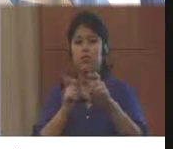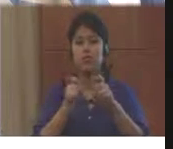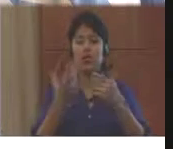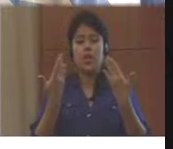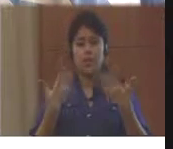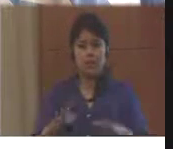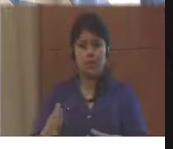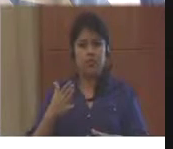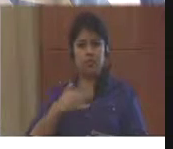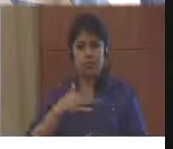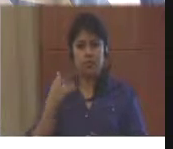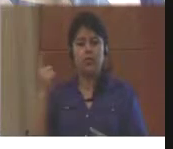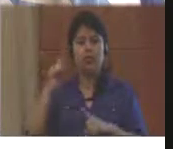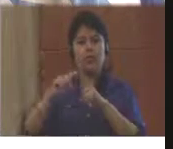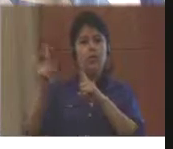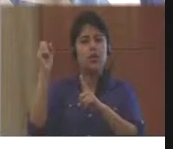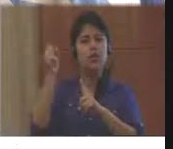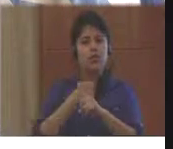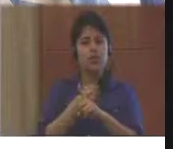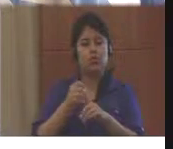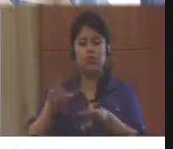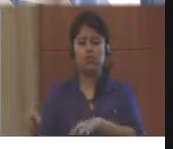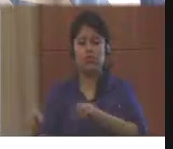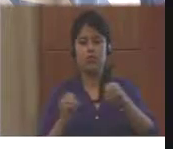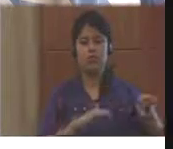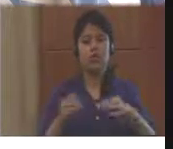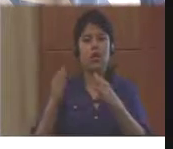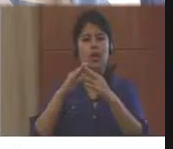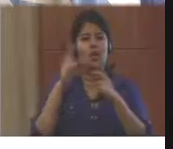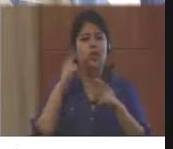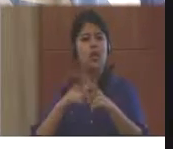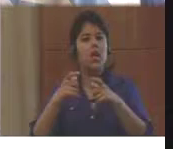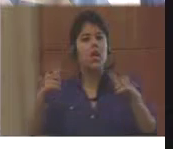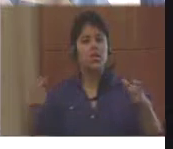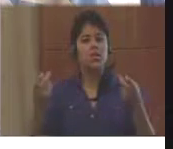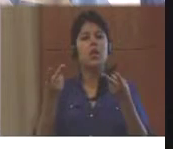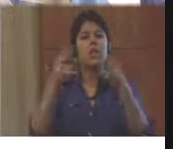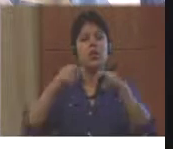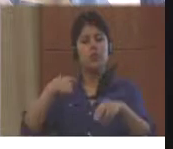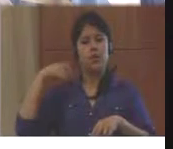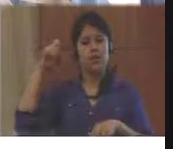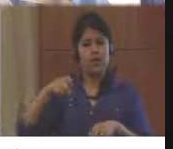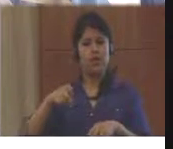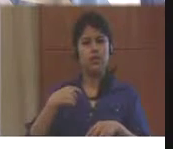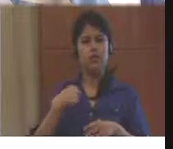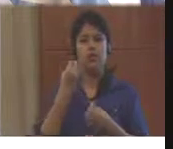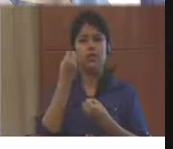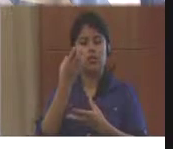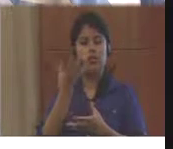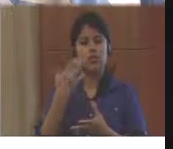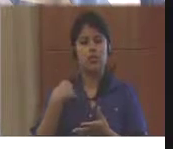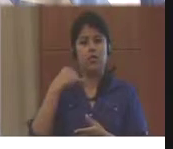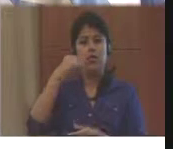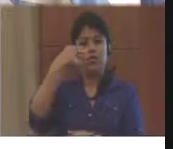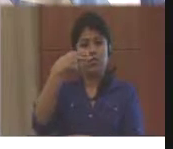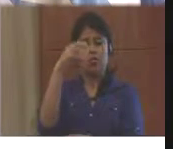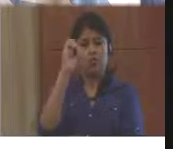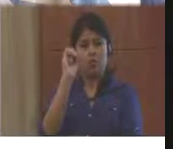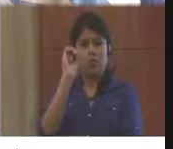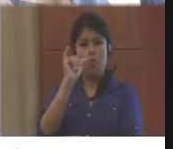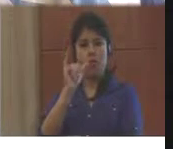manner all of the challenges that we have included in this declaration, and also tackle others like violence, growing